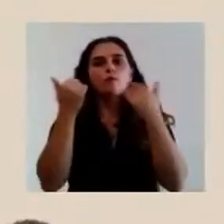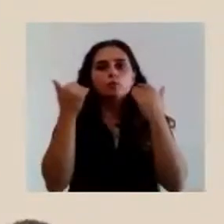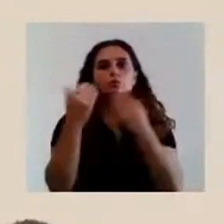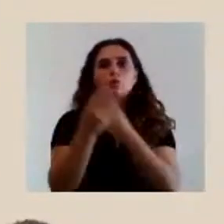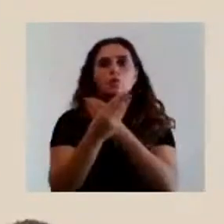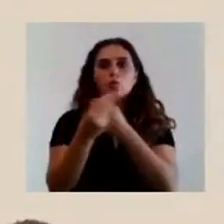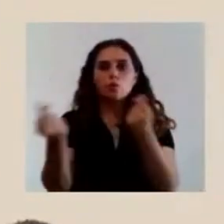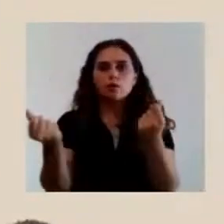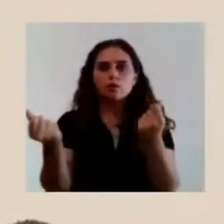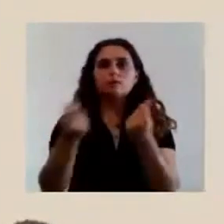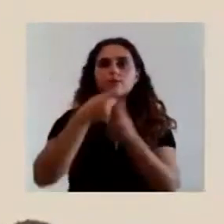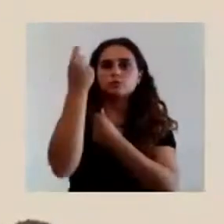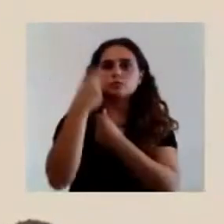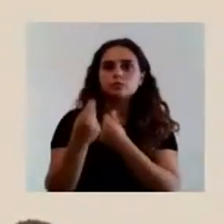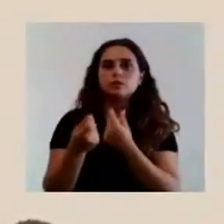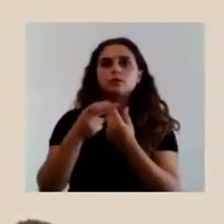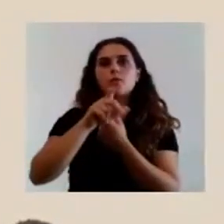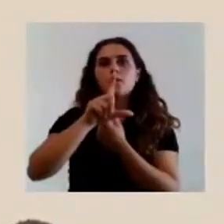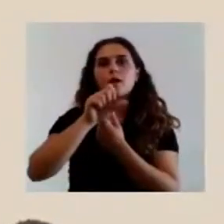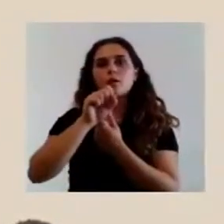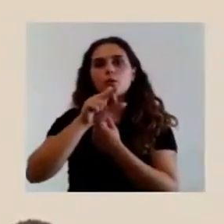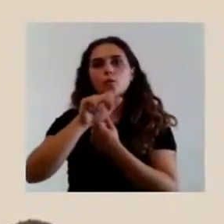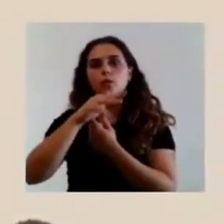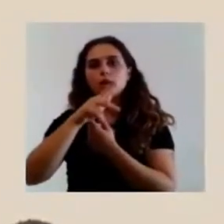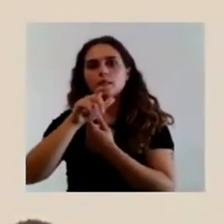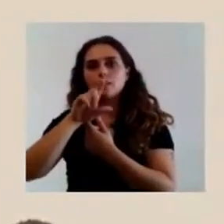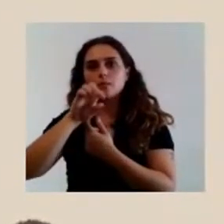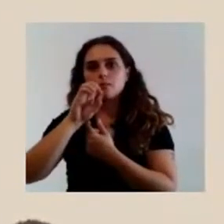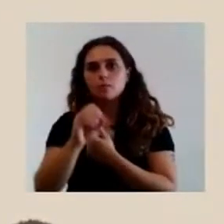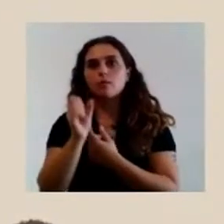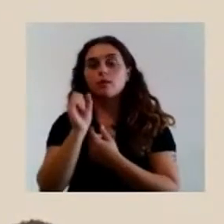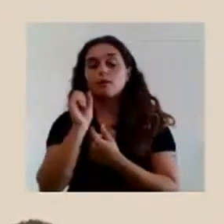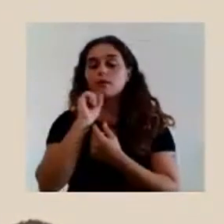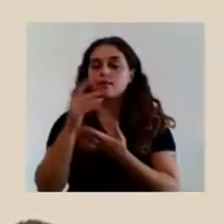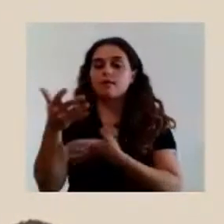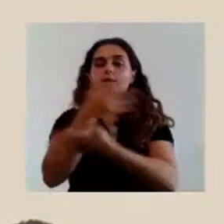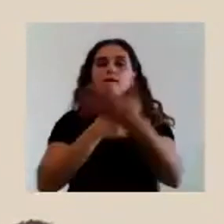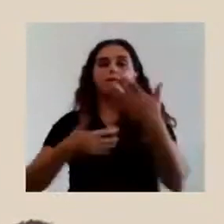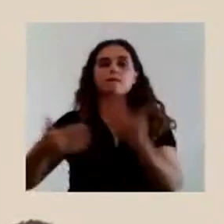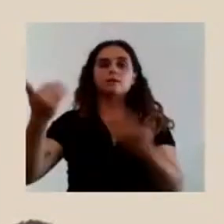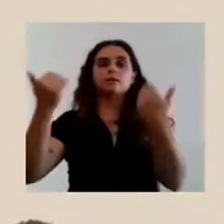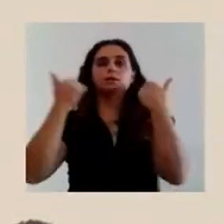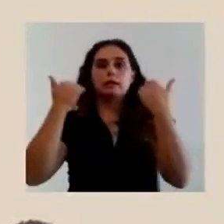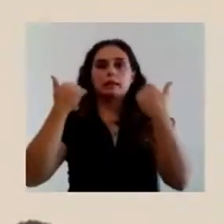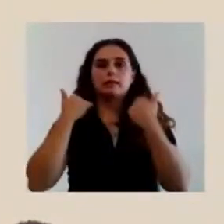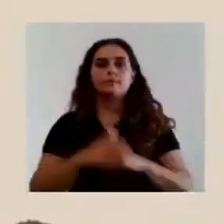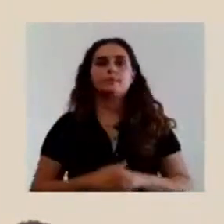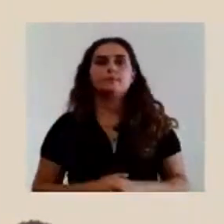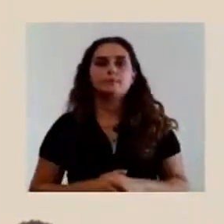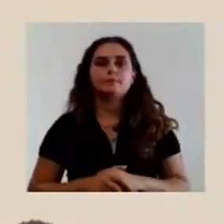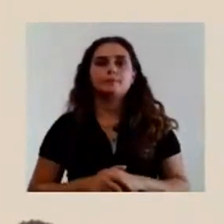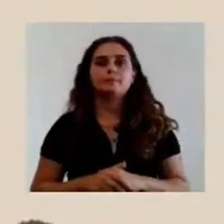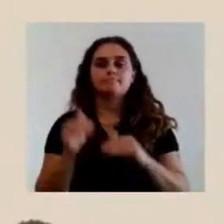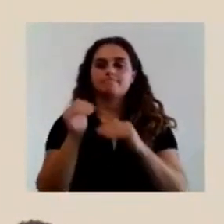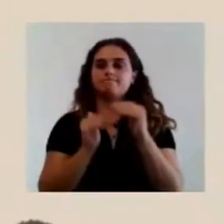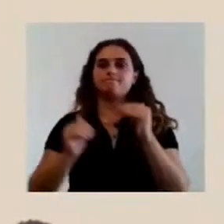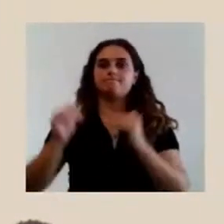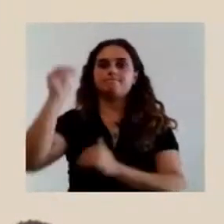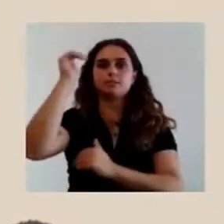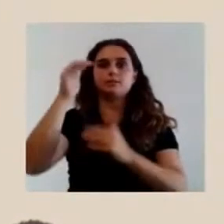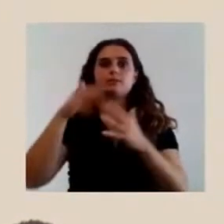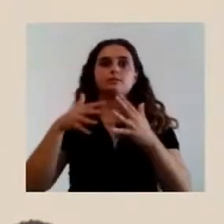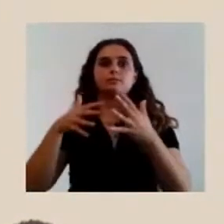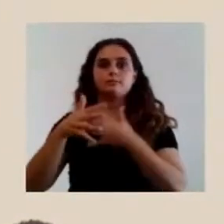information on the design of the algorithm, training data, and outputs where possible. Increased